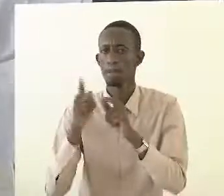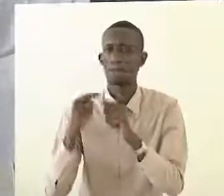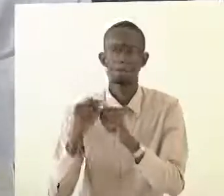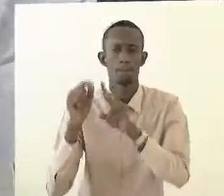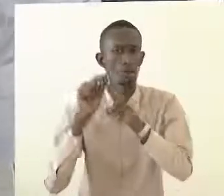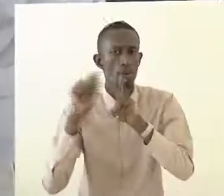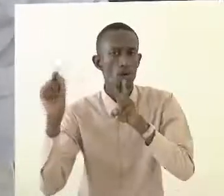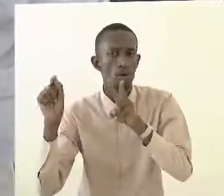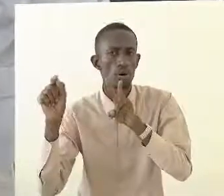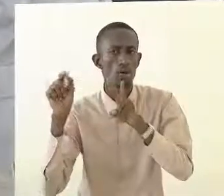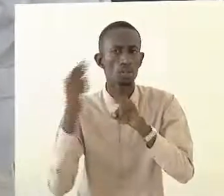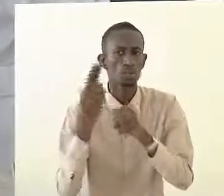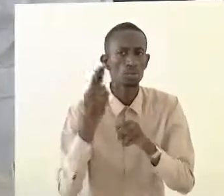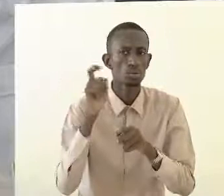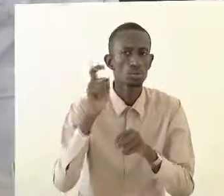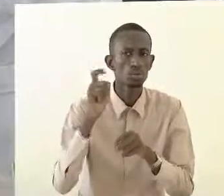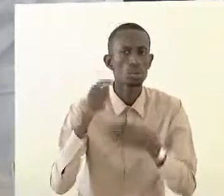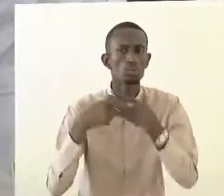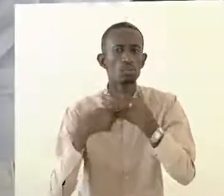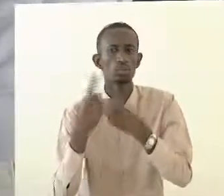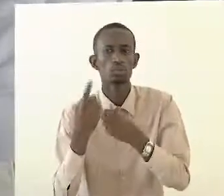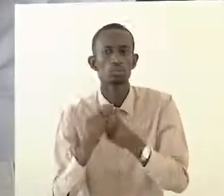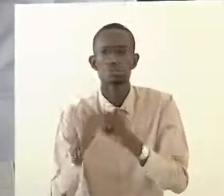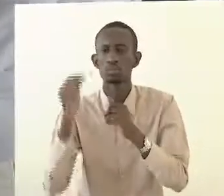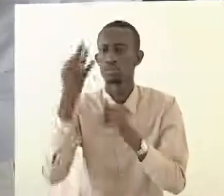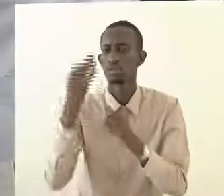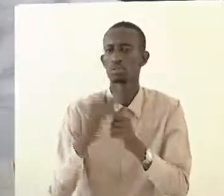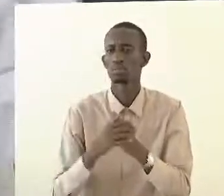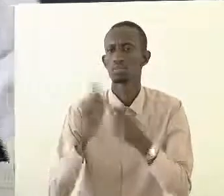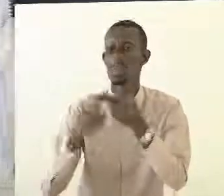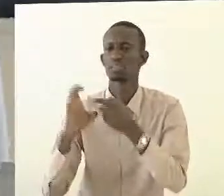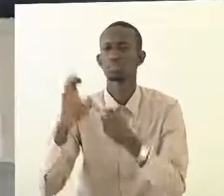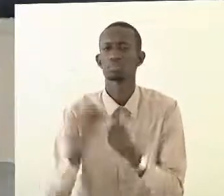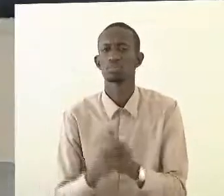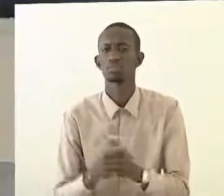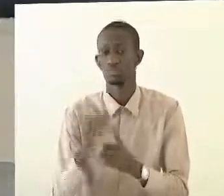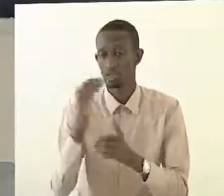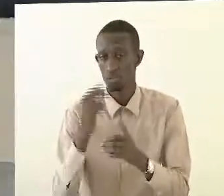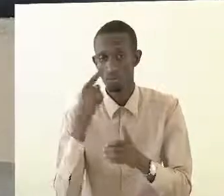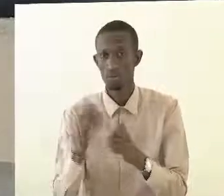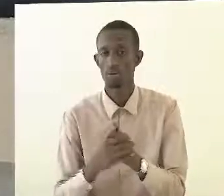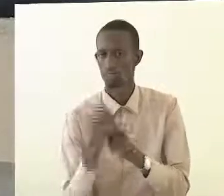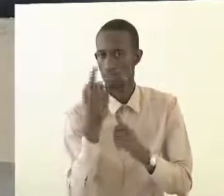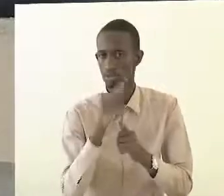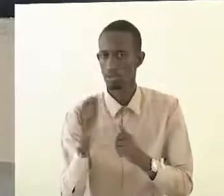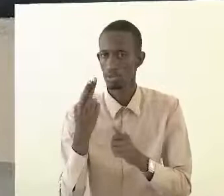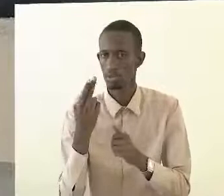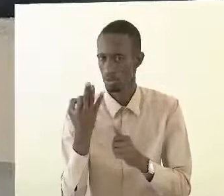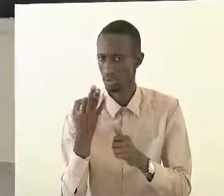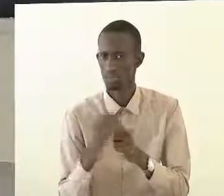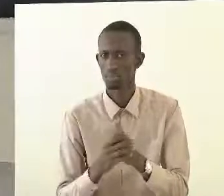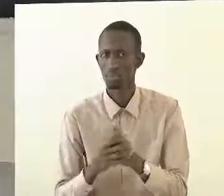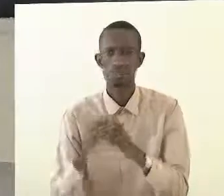of 2x minus 1 cubed plus c. Finally, we get 1 over 3